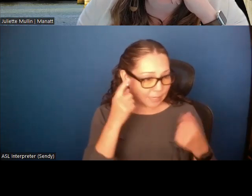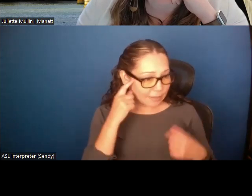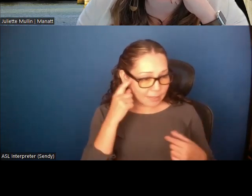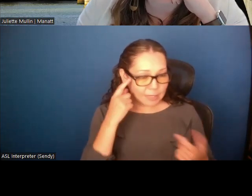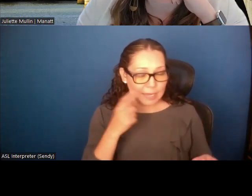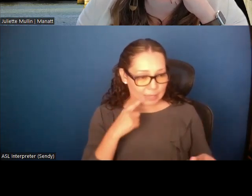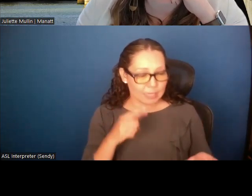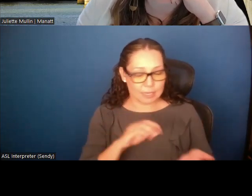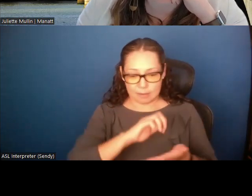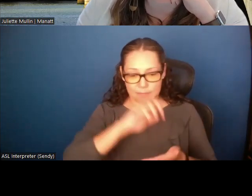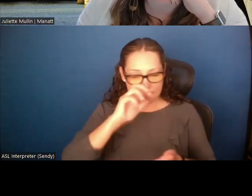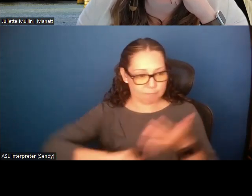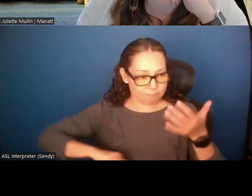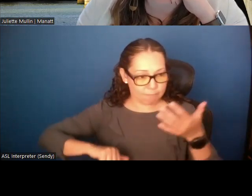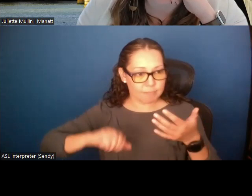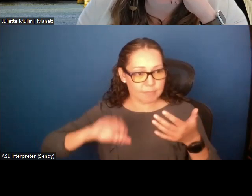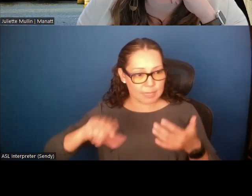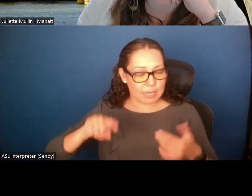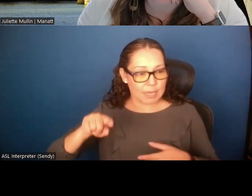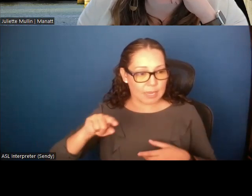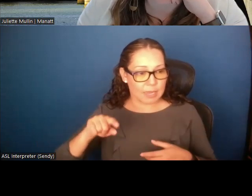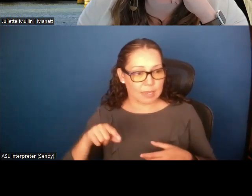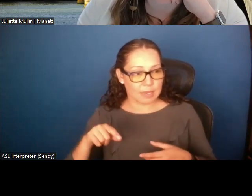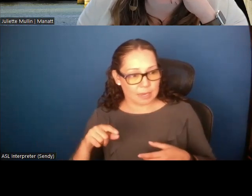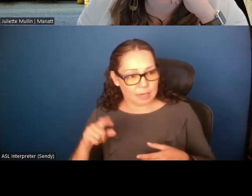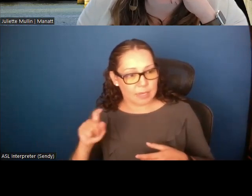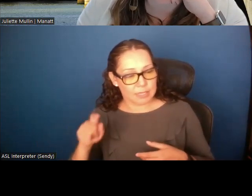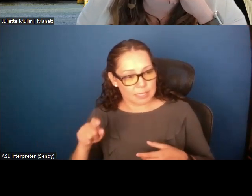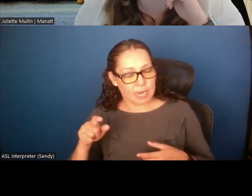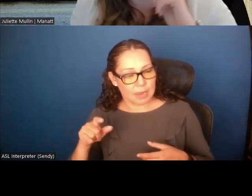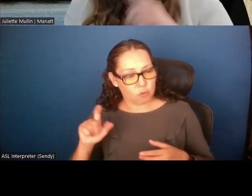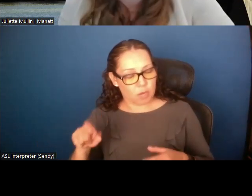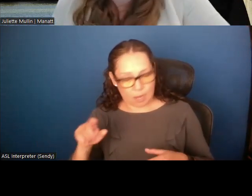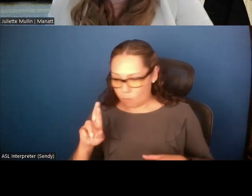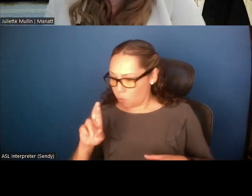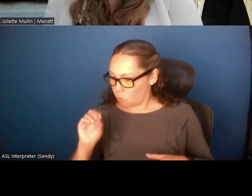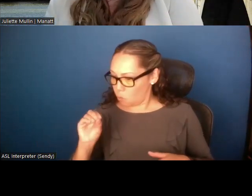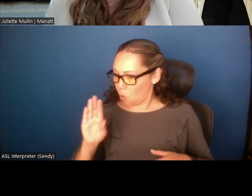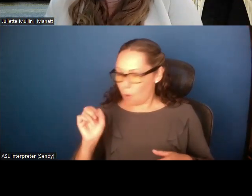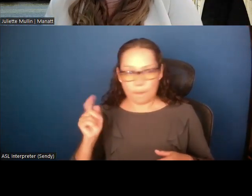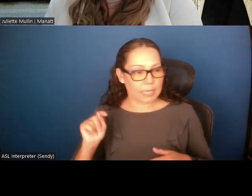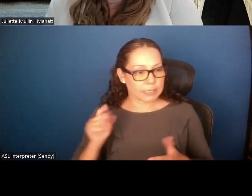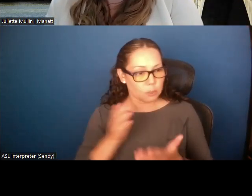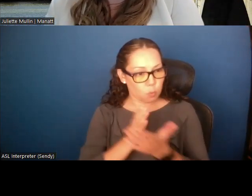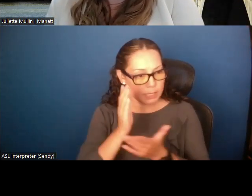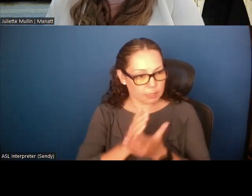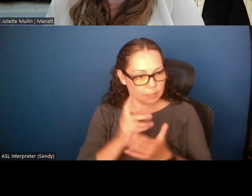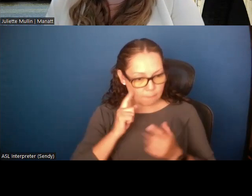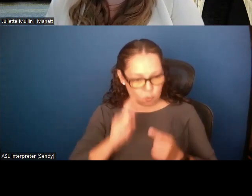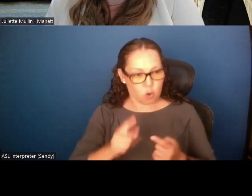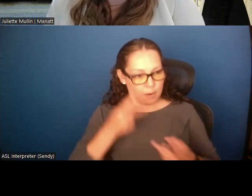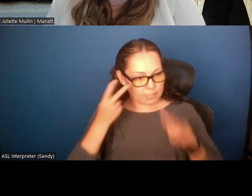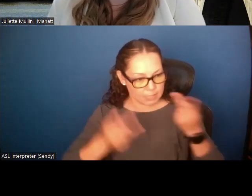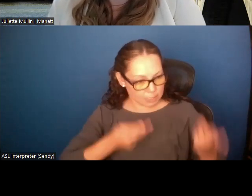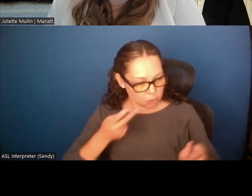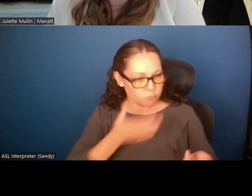the compassionate care. There has to be robust rights for visitation.